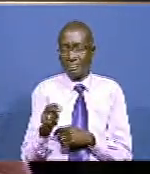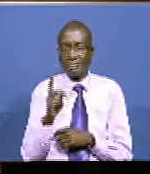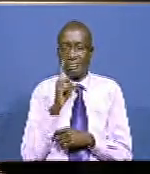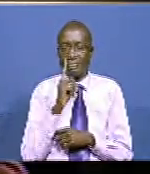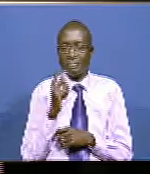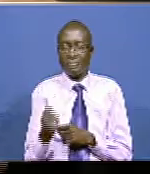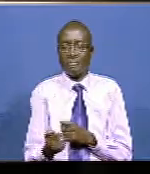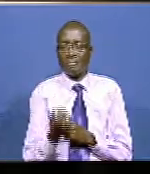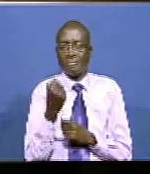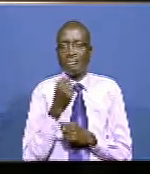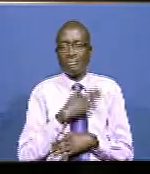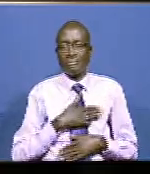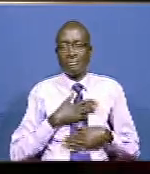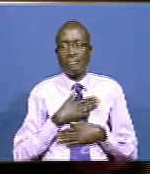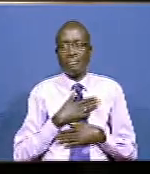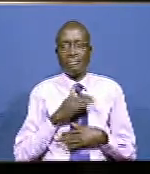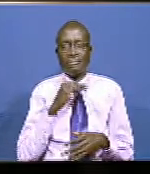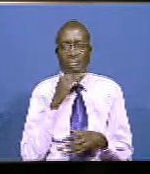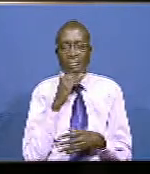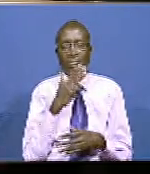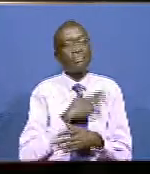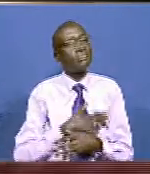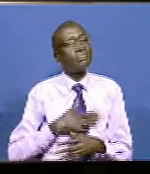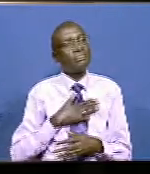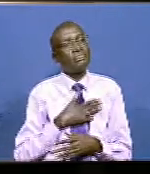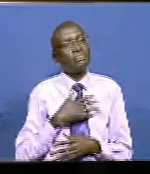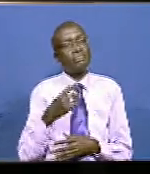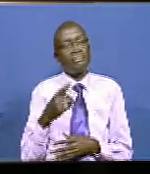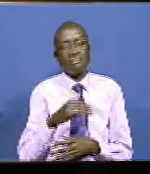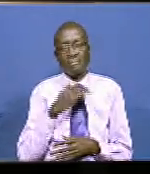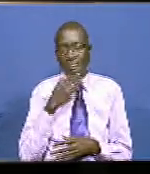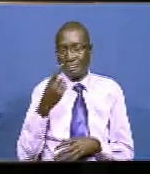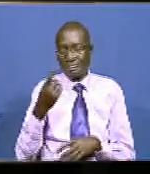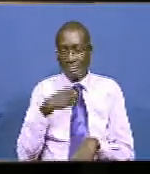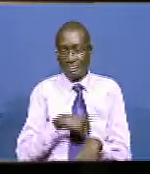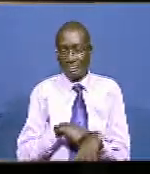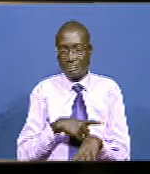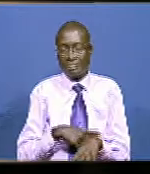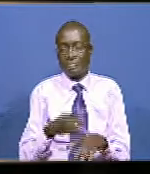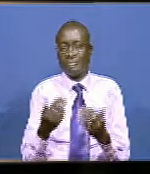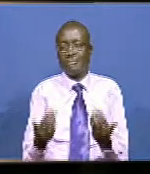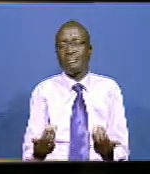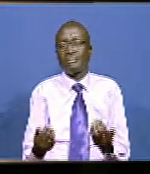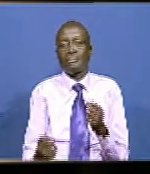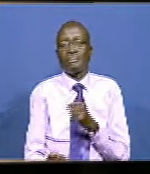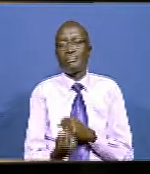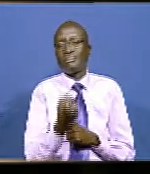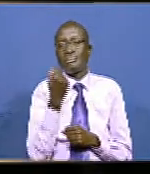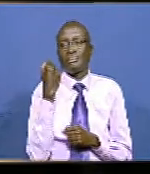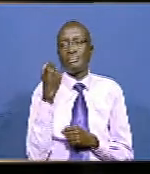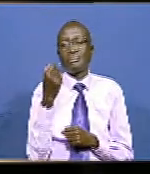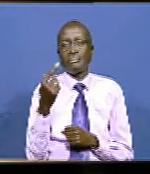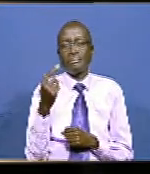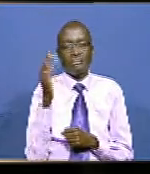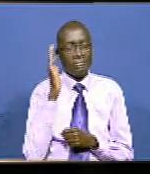please. Tutadai in case of tusiamke, please. Tutadai and it's high time. The young tuamke in case. Unadoze,